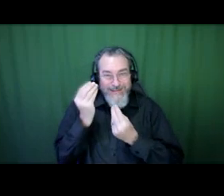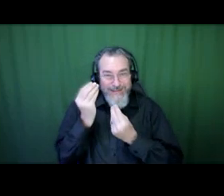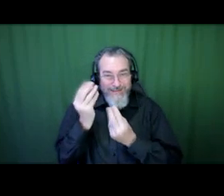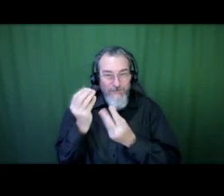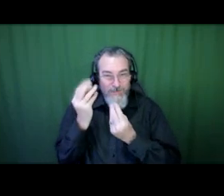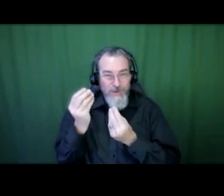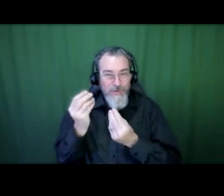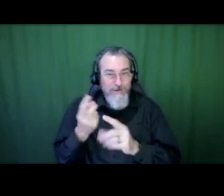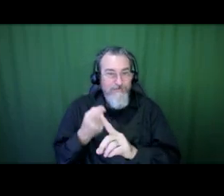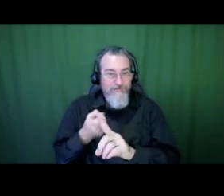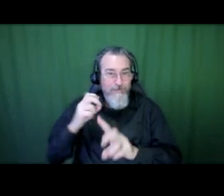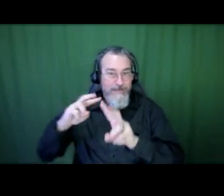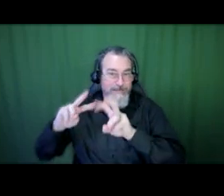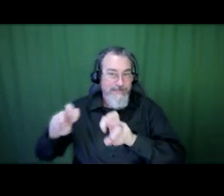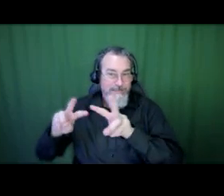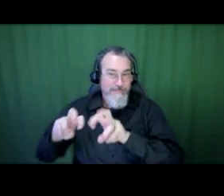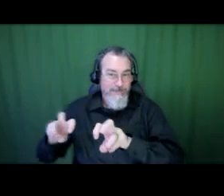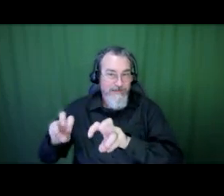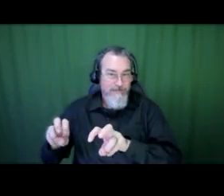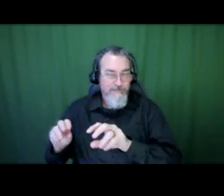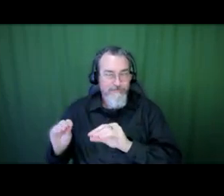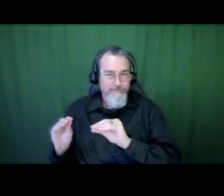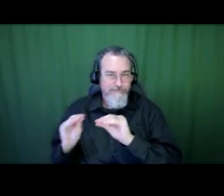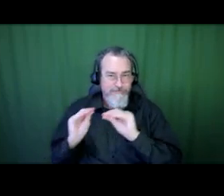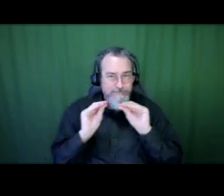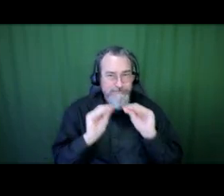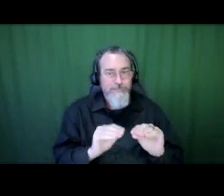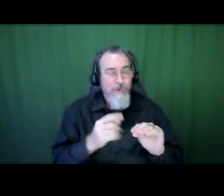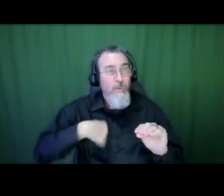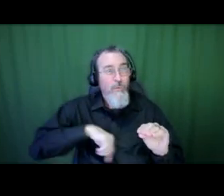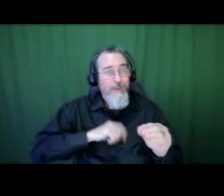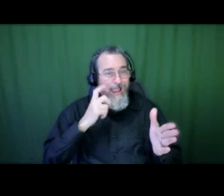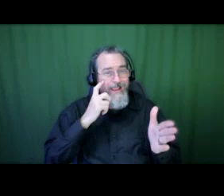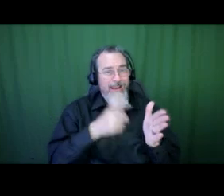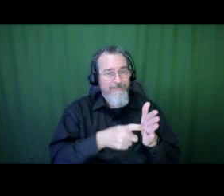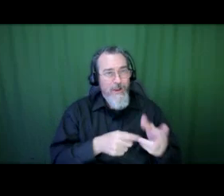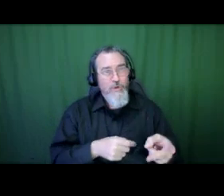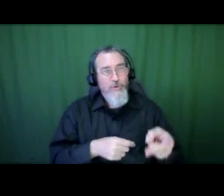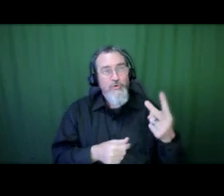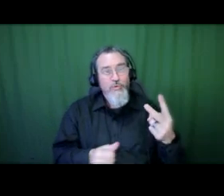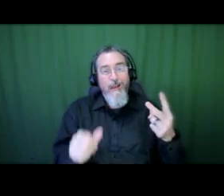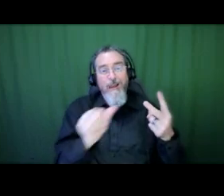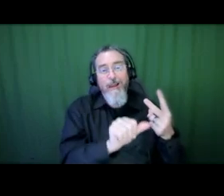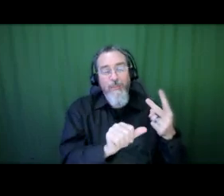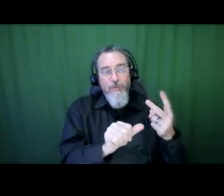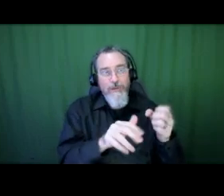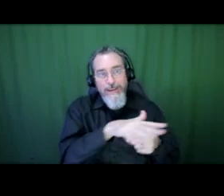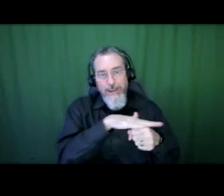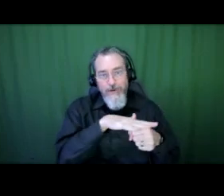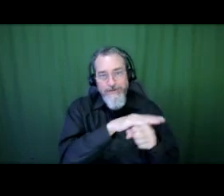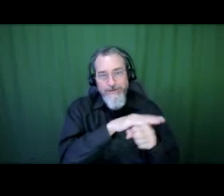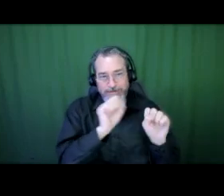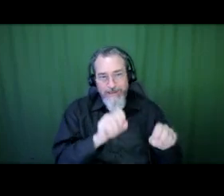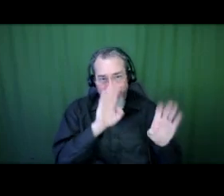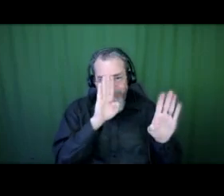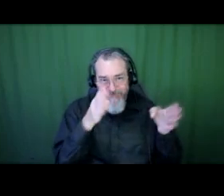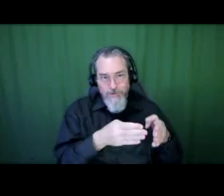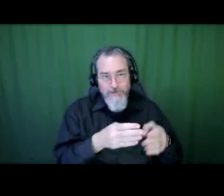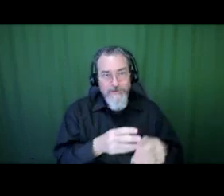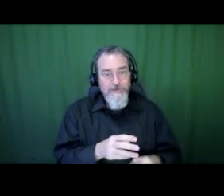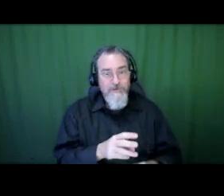assessment, aligned with those threats. We identified two initial sectors to begin our immediate response project, which is on wastewater